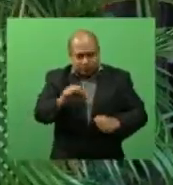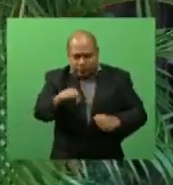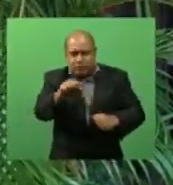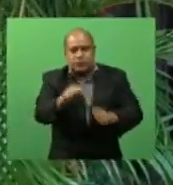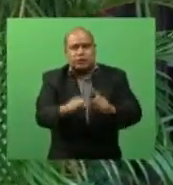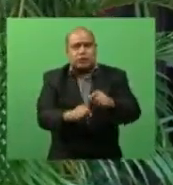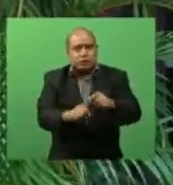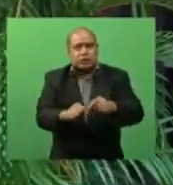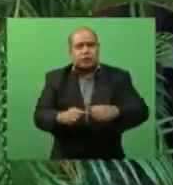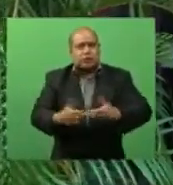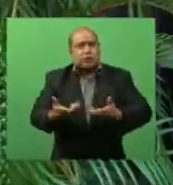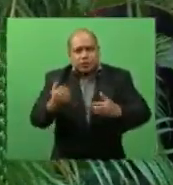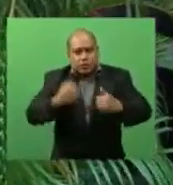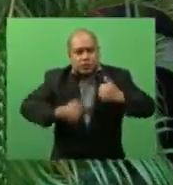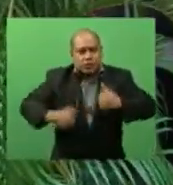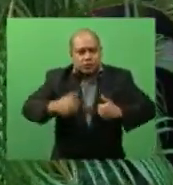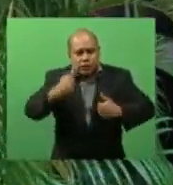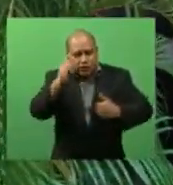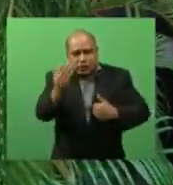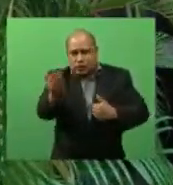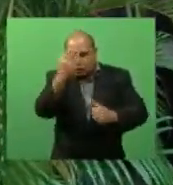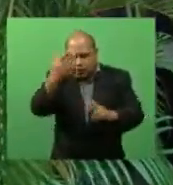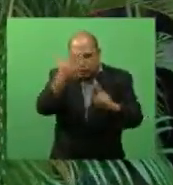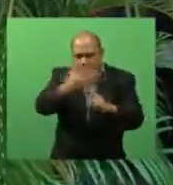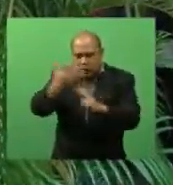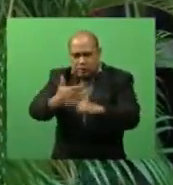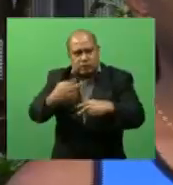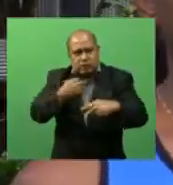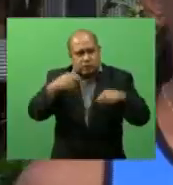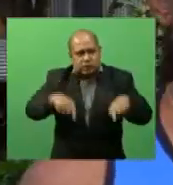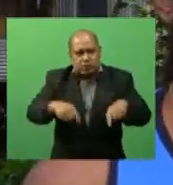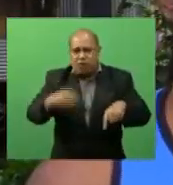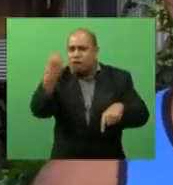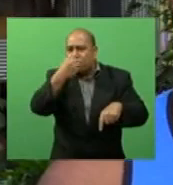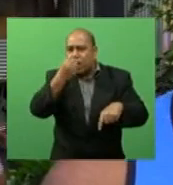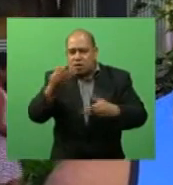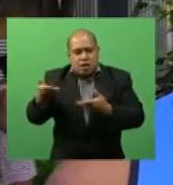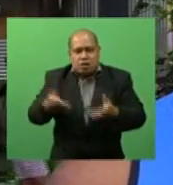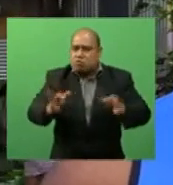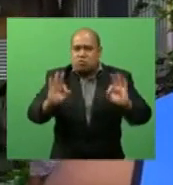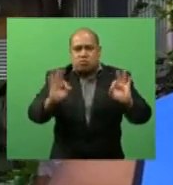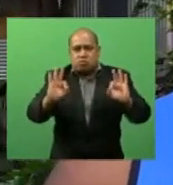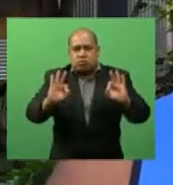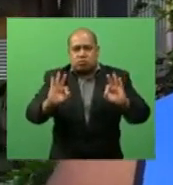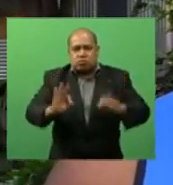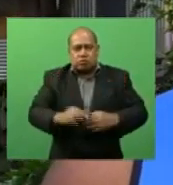a sudden lockdown and nobody has enough to eat at home and stuff. Like